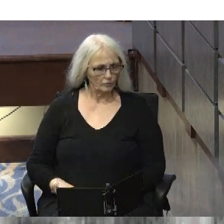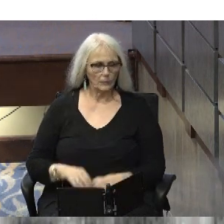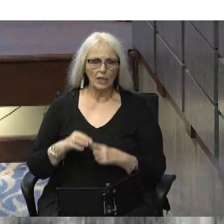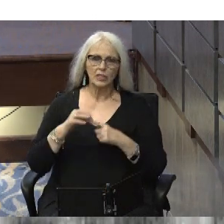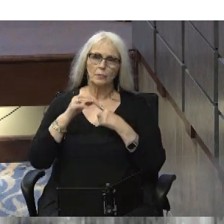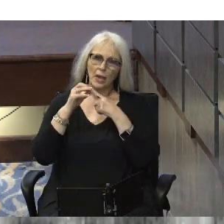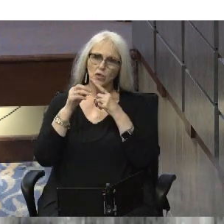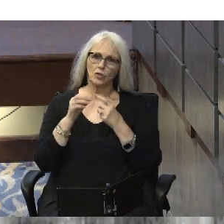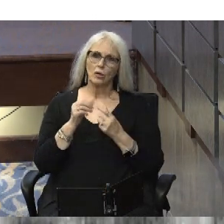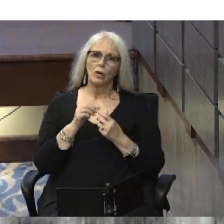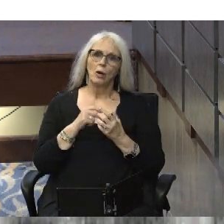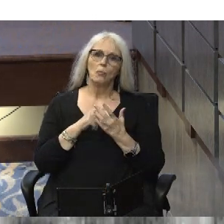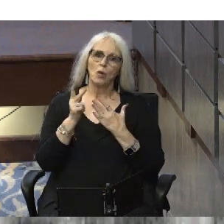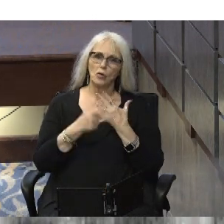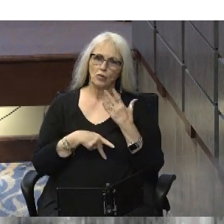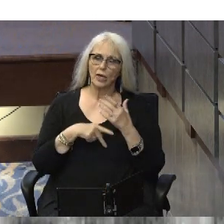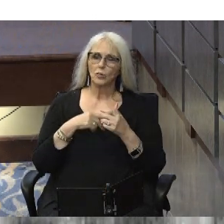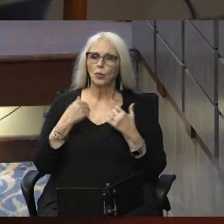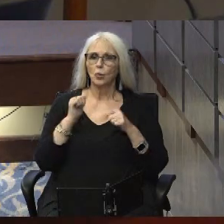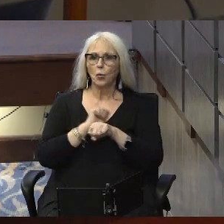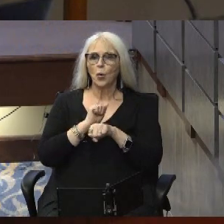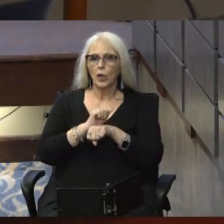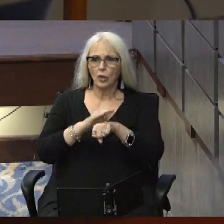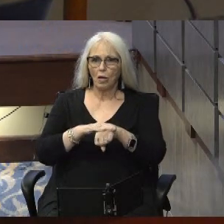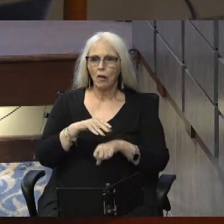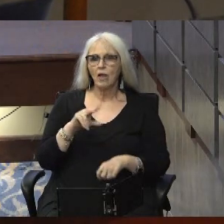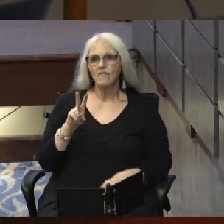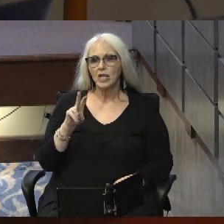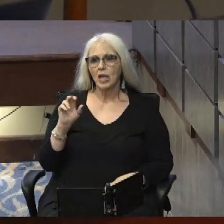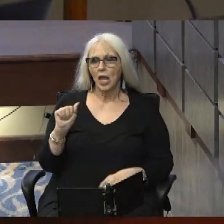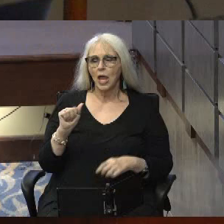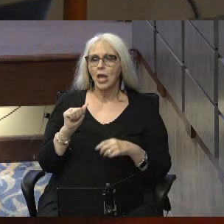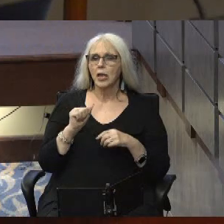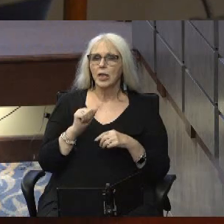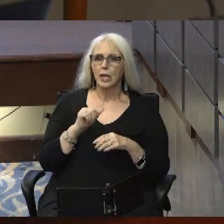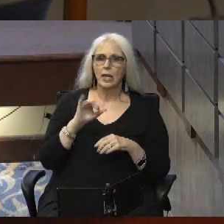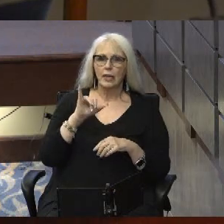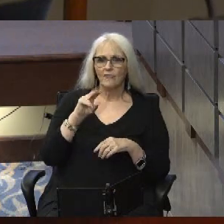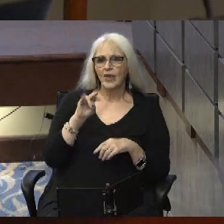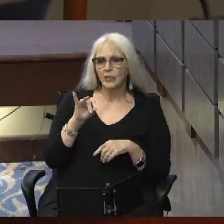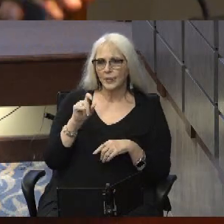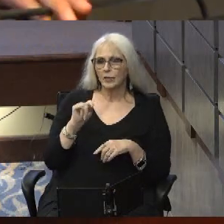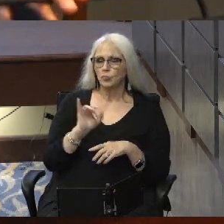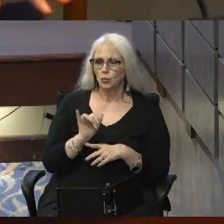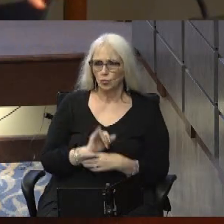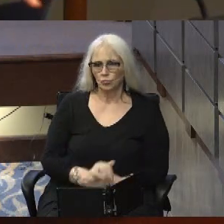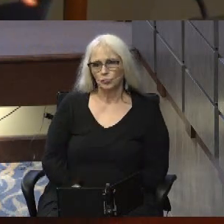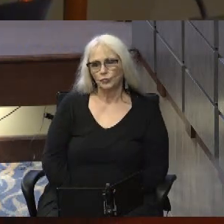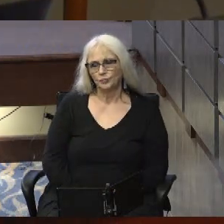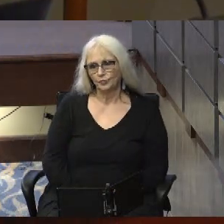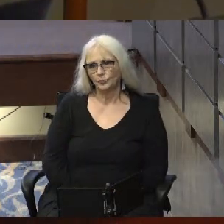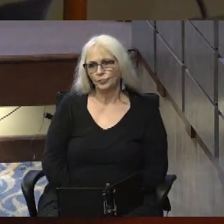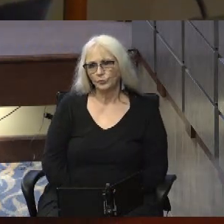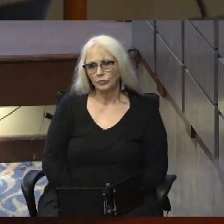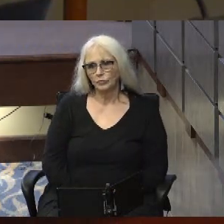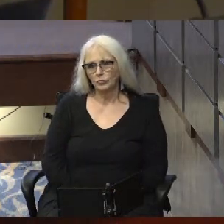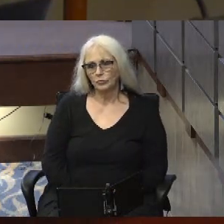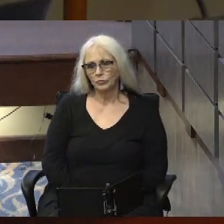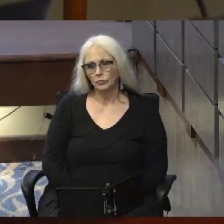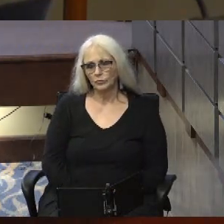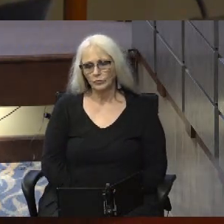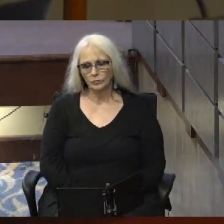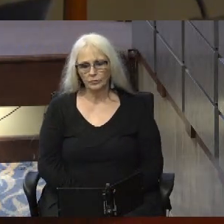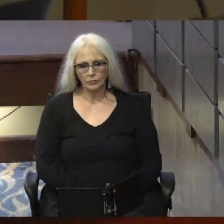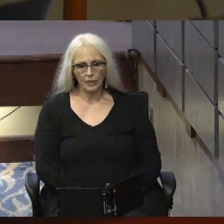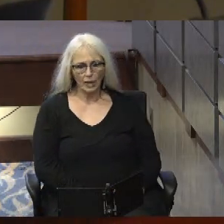in the works and the VA investment in our community. I really appreciate that. Sure. Mm-hmm. Yeah, and briefly